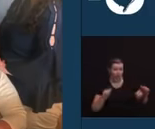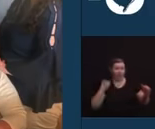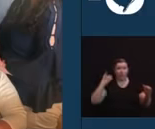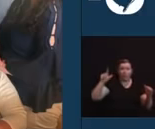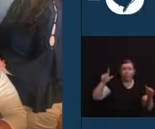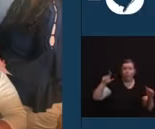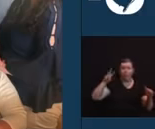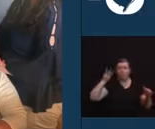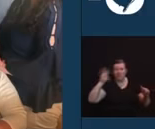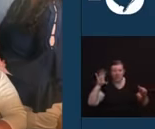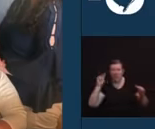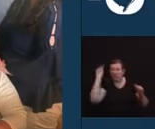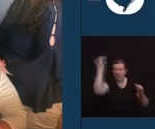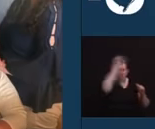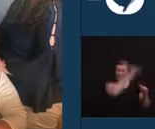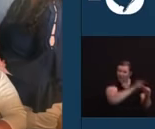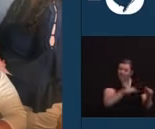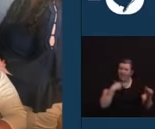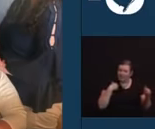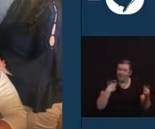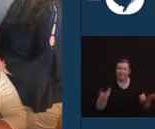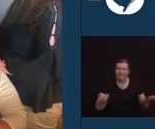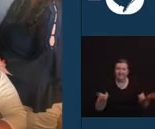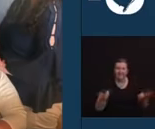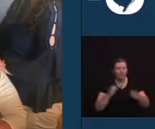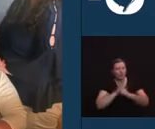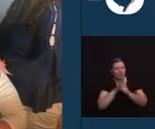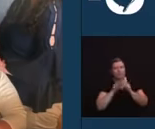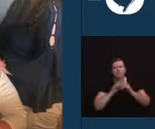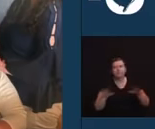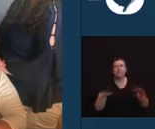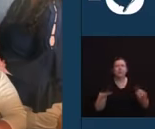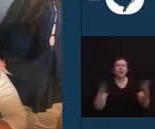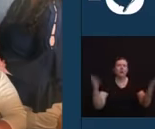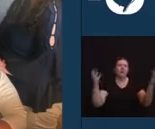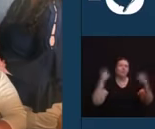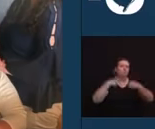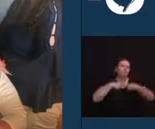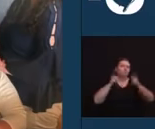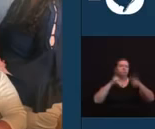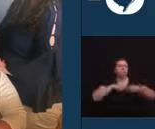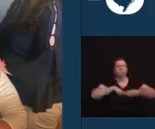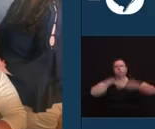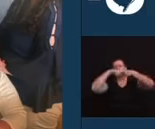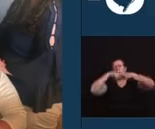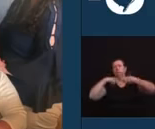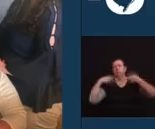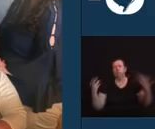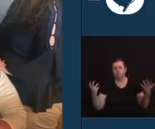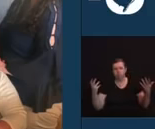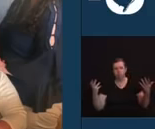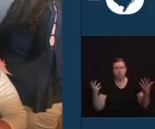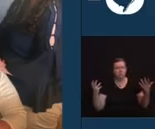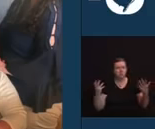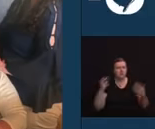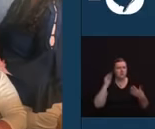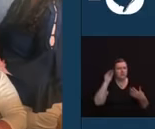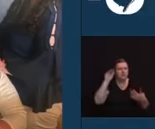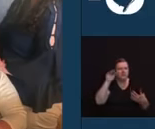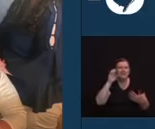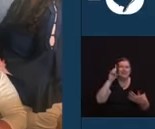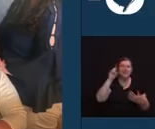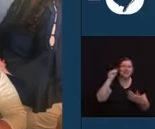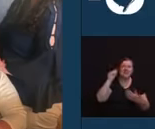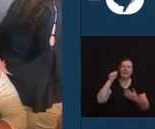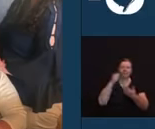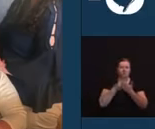the pandemic hit, everything came to a screeching halt. Working through the EDA, Rosanna and Pat were able to secure a grant that allowed them to keep